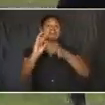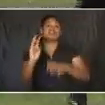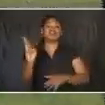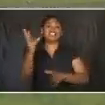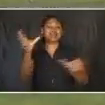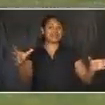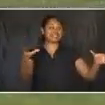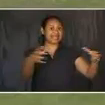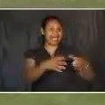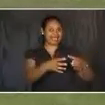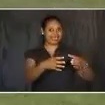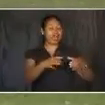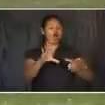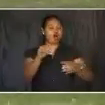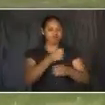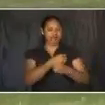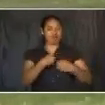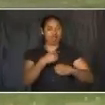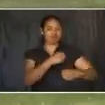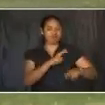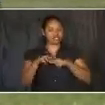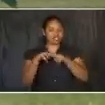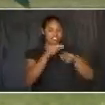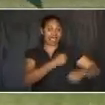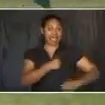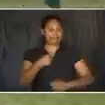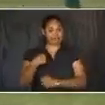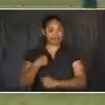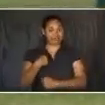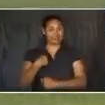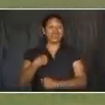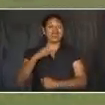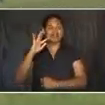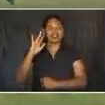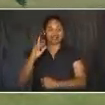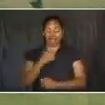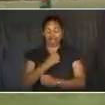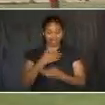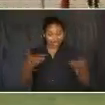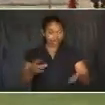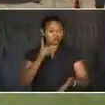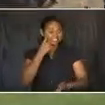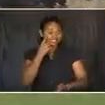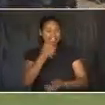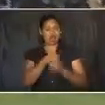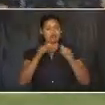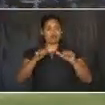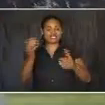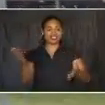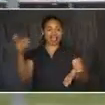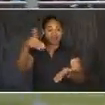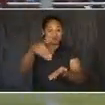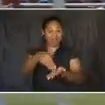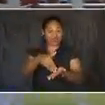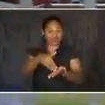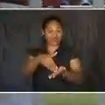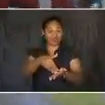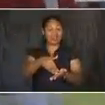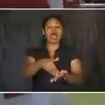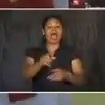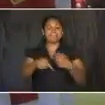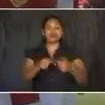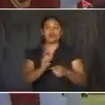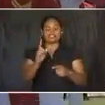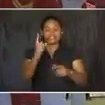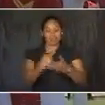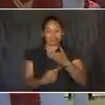balu nonda banua kanda bawa bina kina bawa lebu sa tanto bengorina lunda matri tu na budi be kaso eto bola ki belata na bengarabi bawa